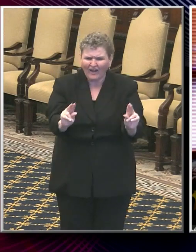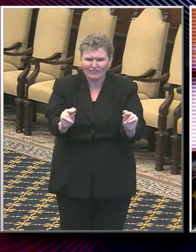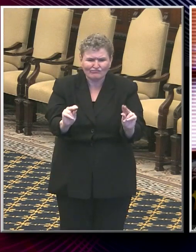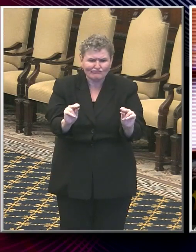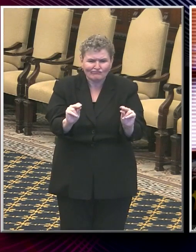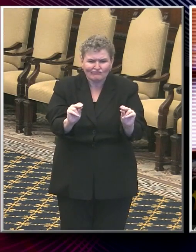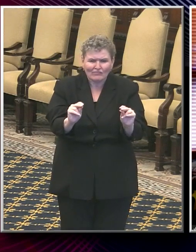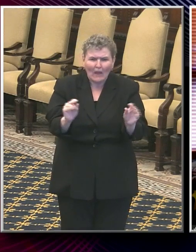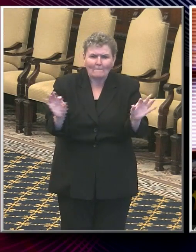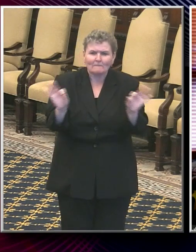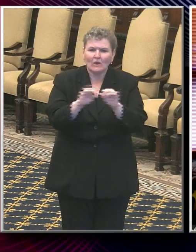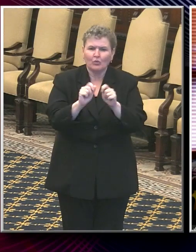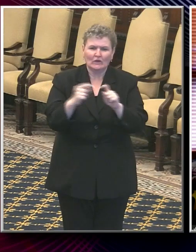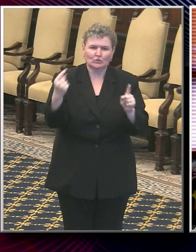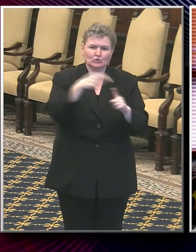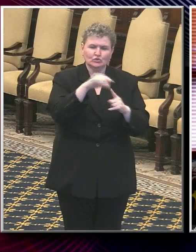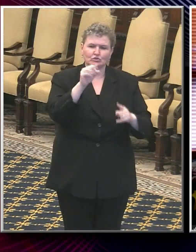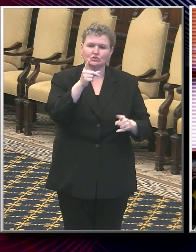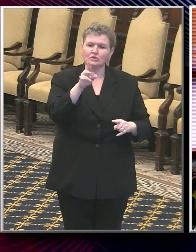update.